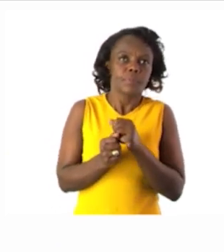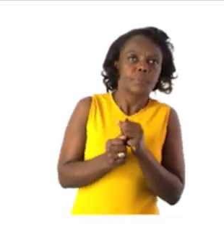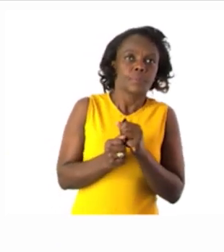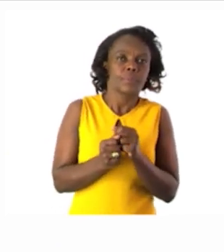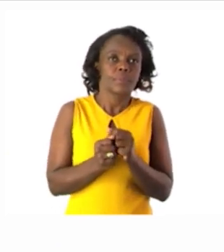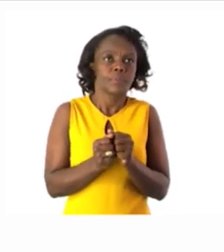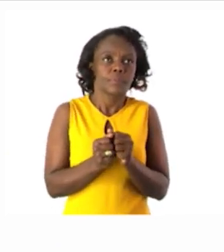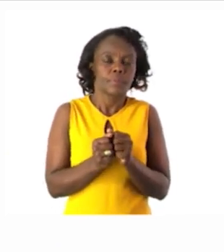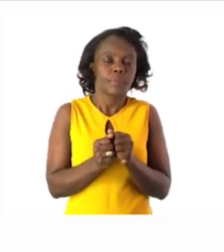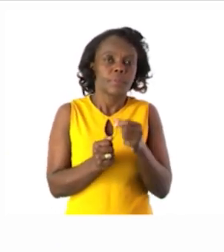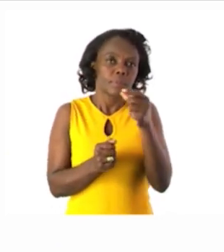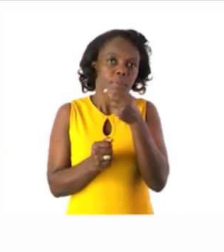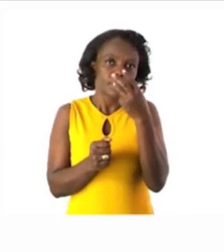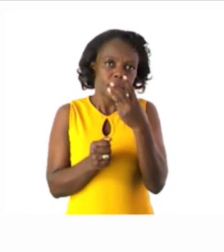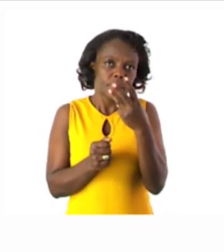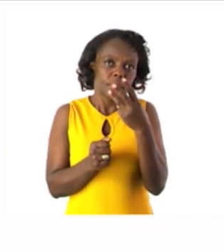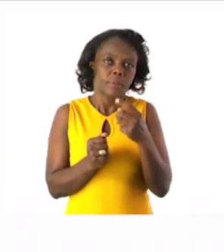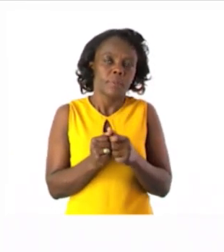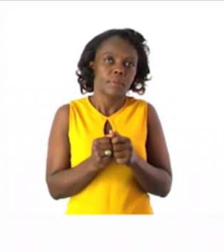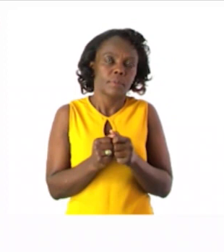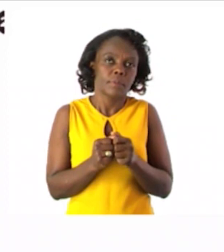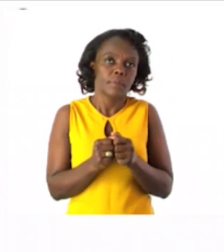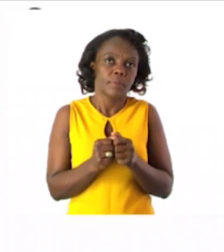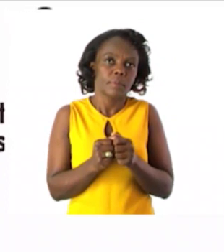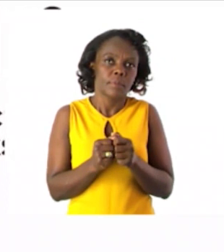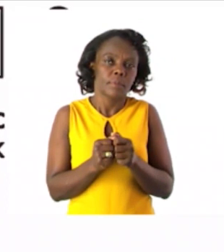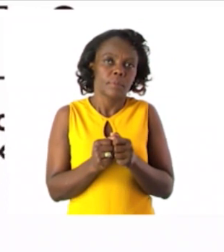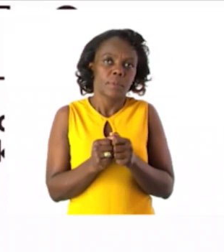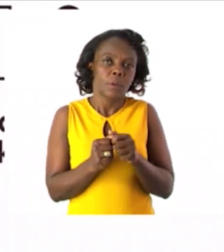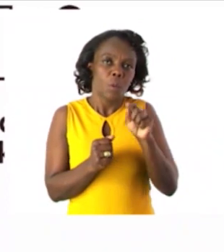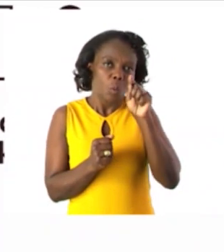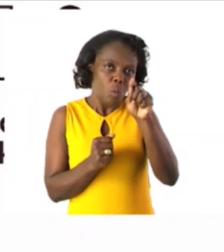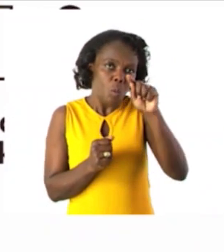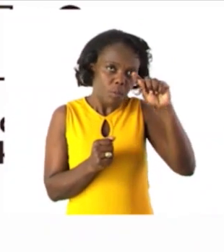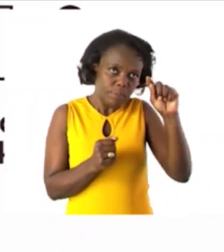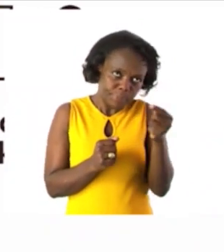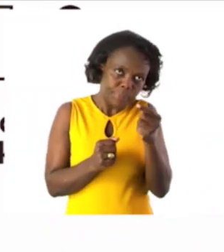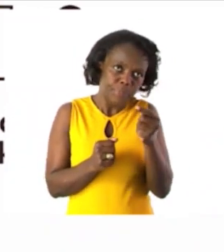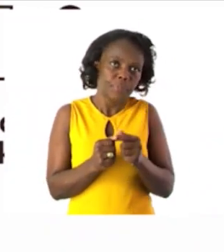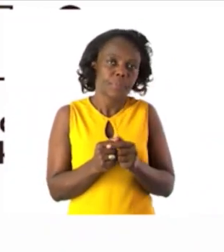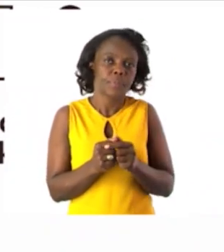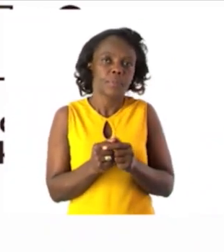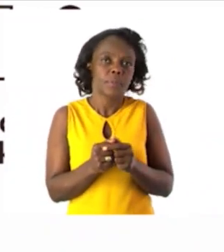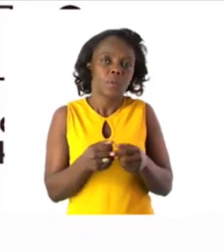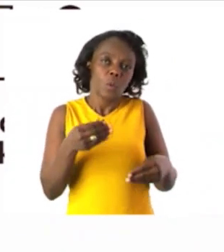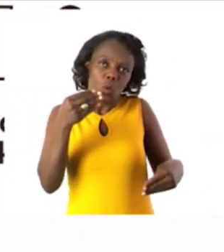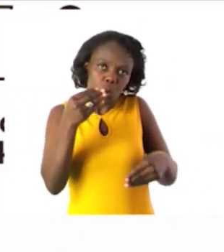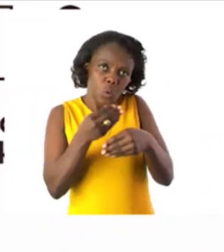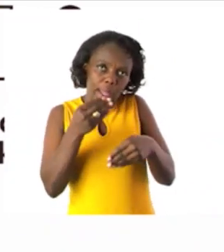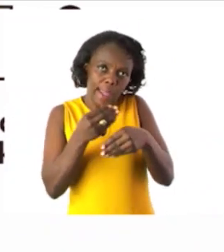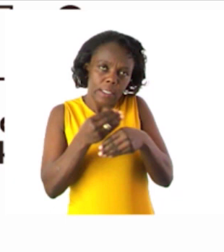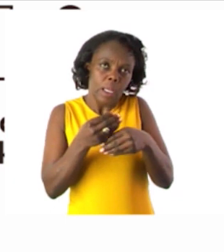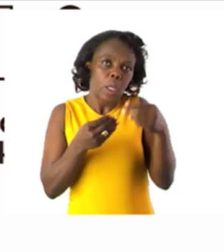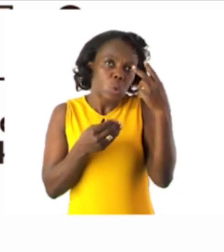Okay, grade 3s. Now let's go back to our punctuations again. This time we are going to add 2 more